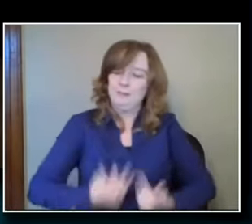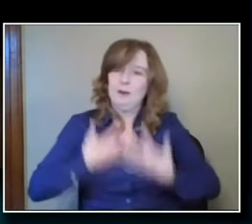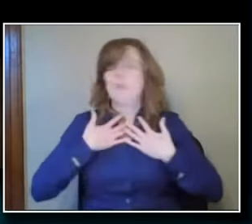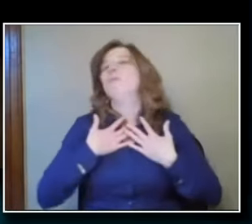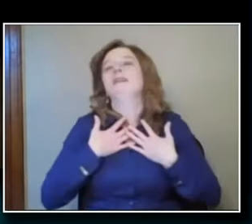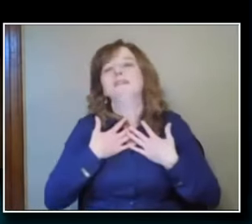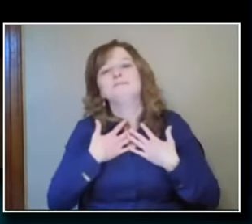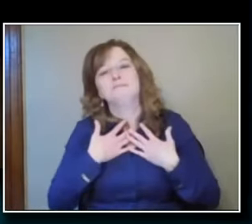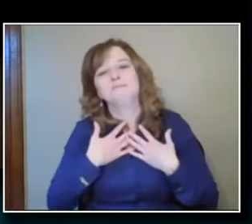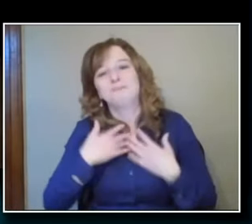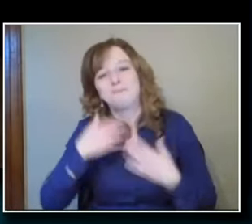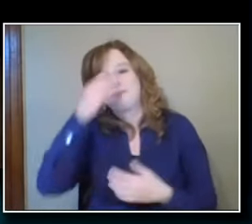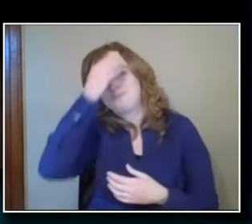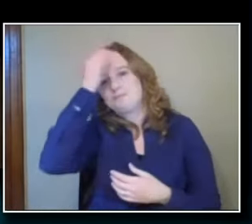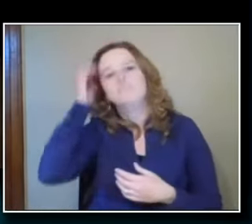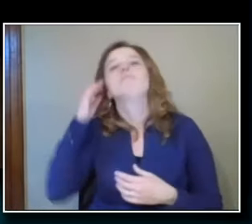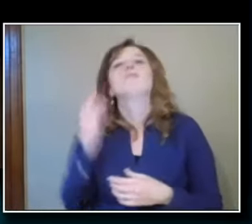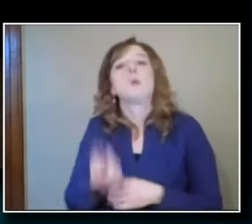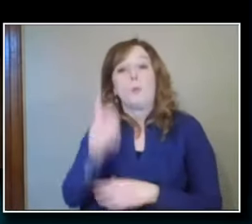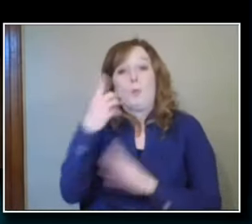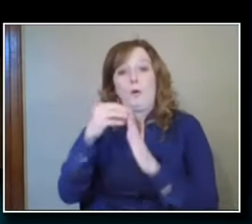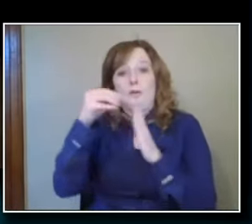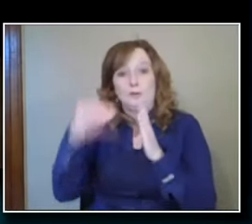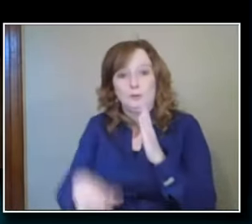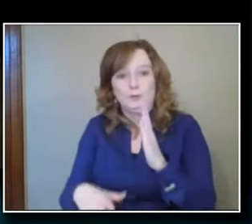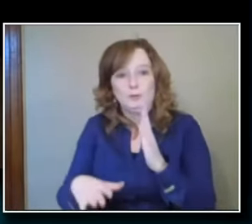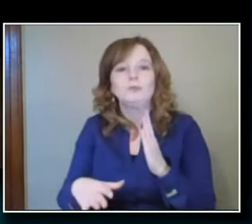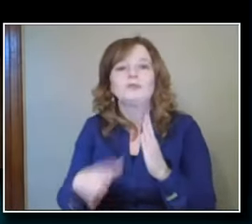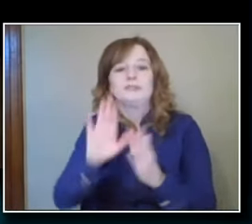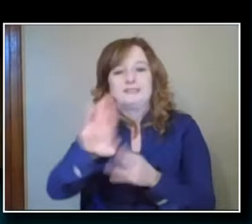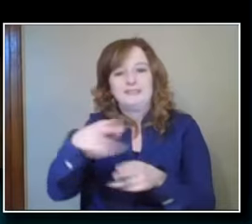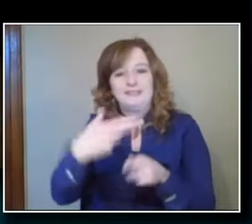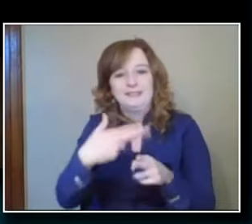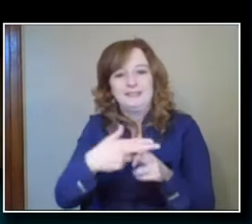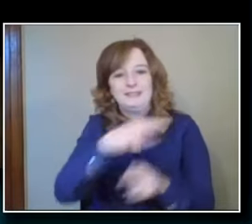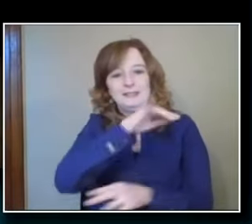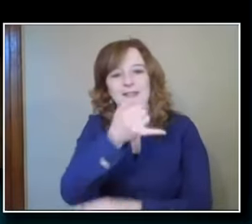those students is among the virtual graduates. Her name is Jamie Staley.